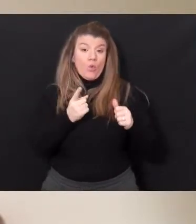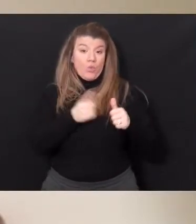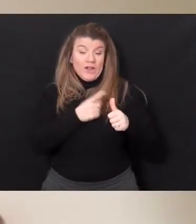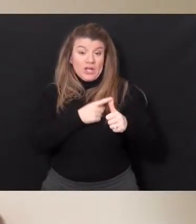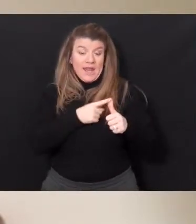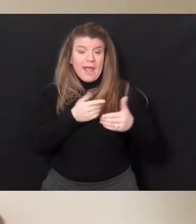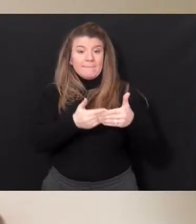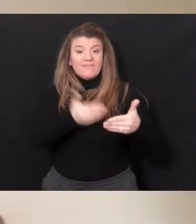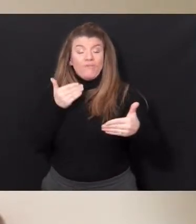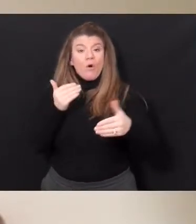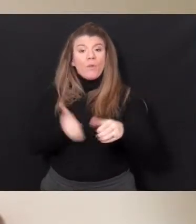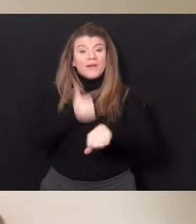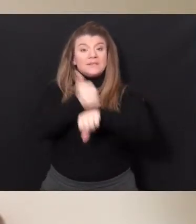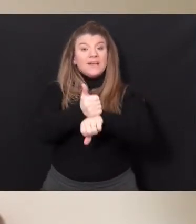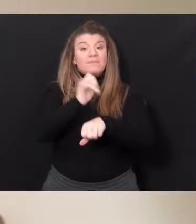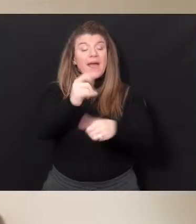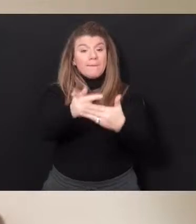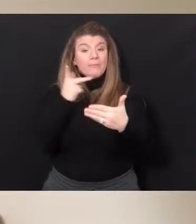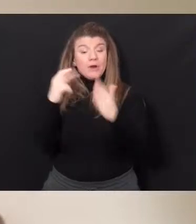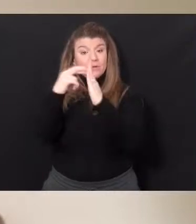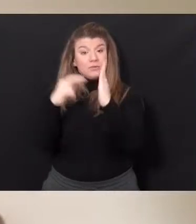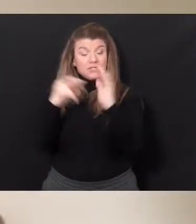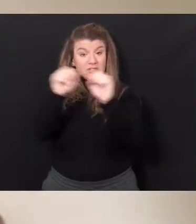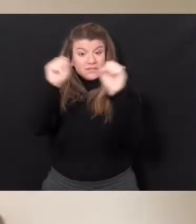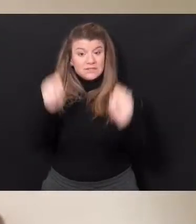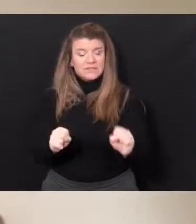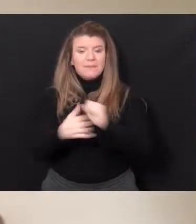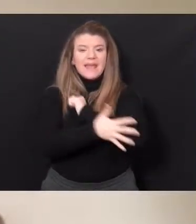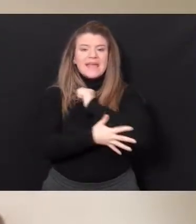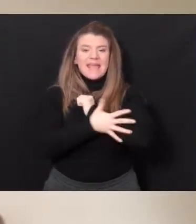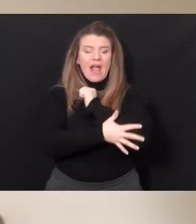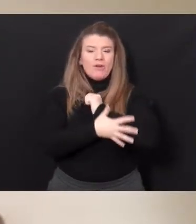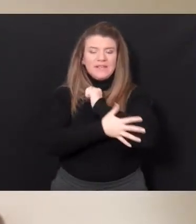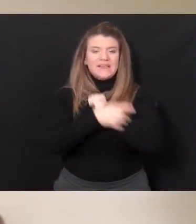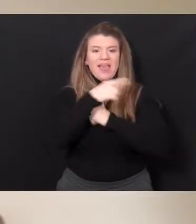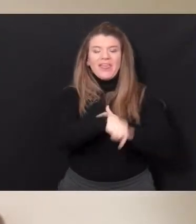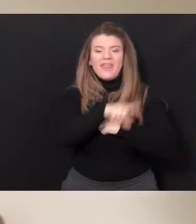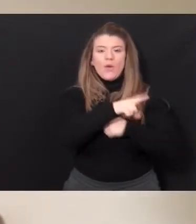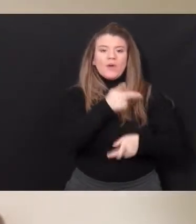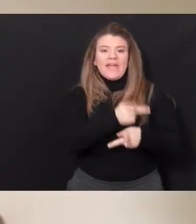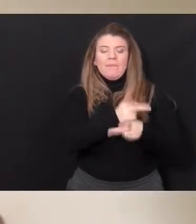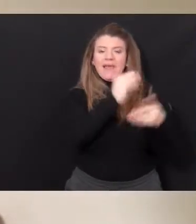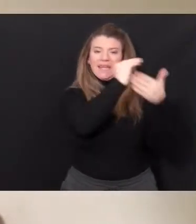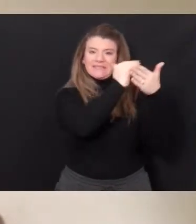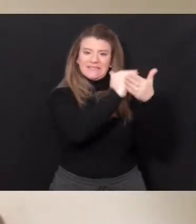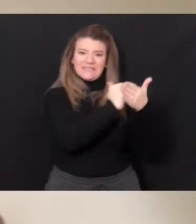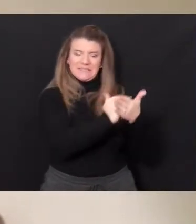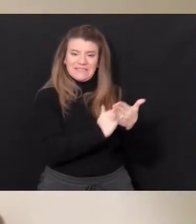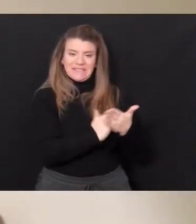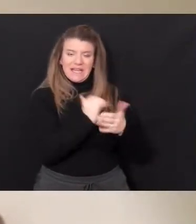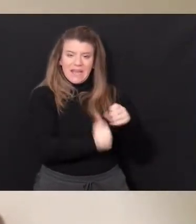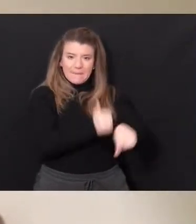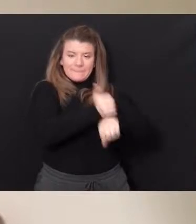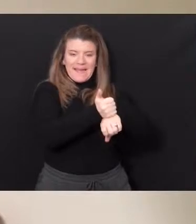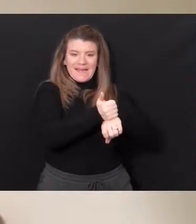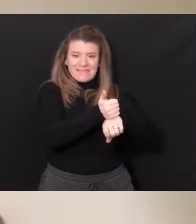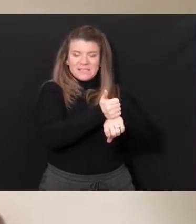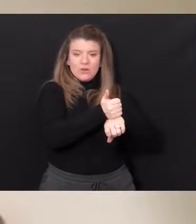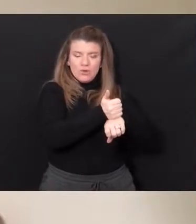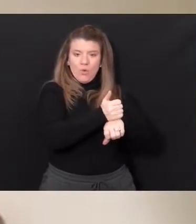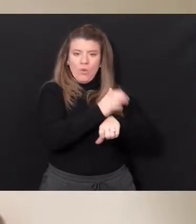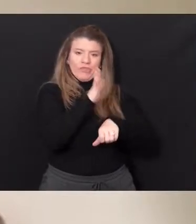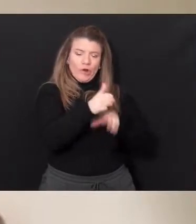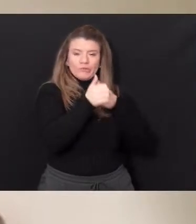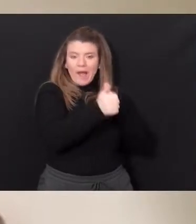we established the pre-registration system, counties were maintaining lists based on the direction